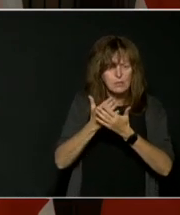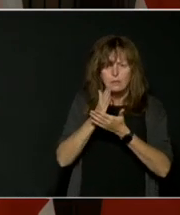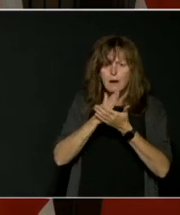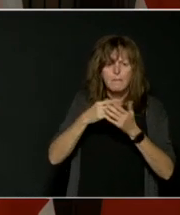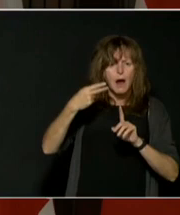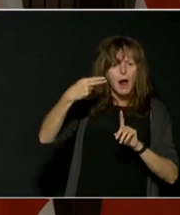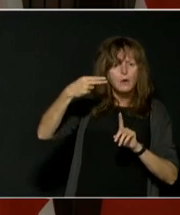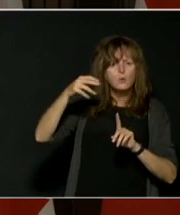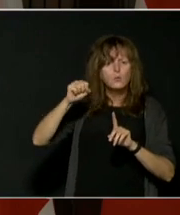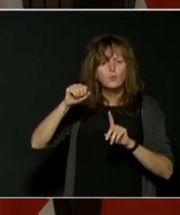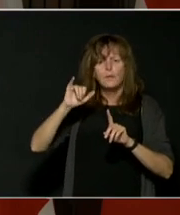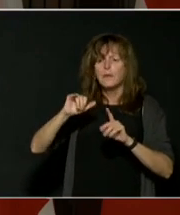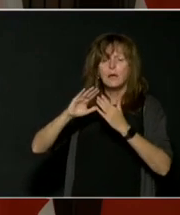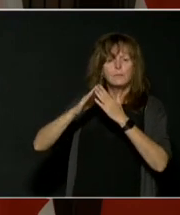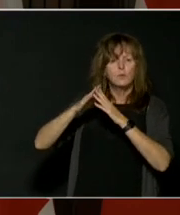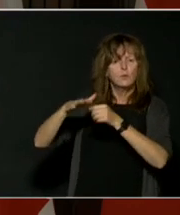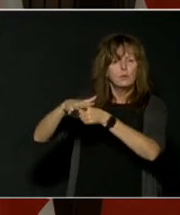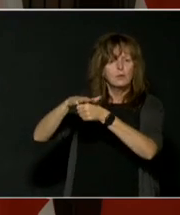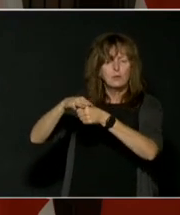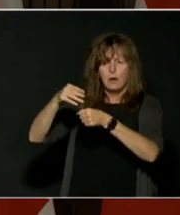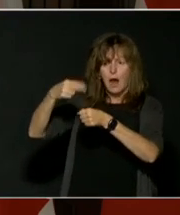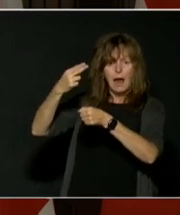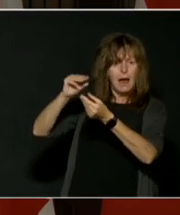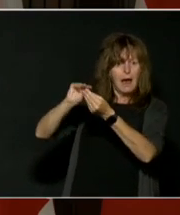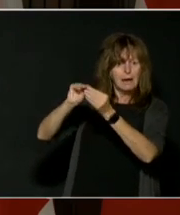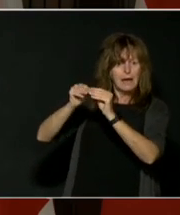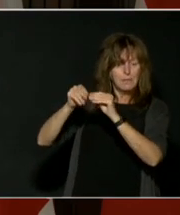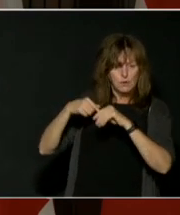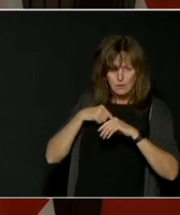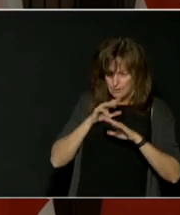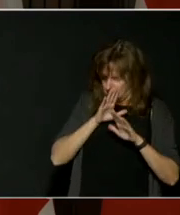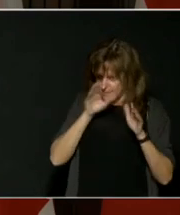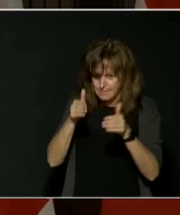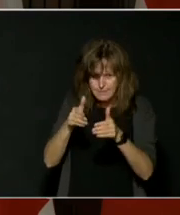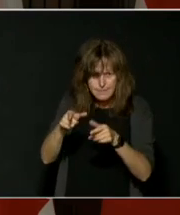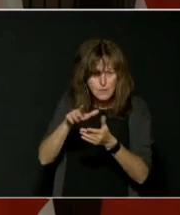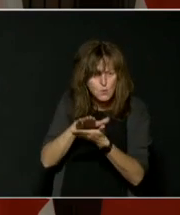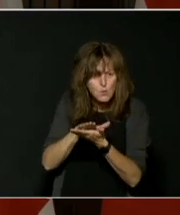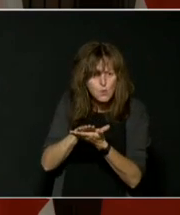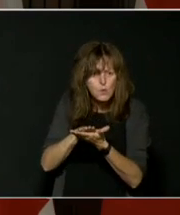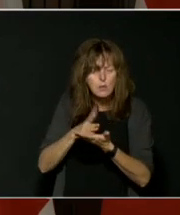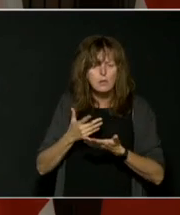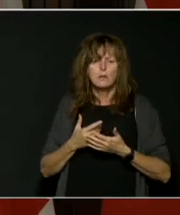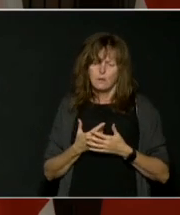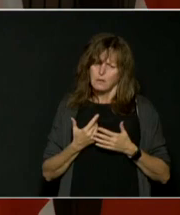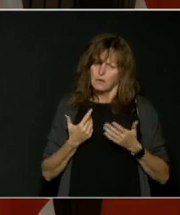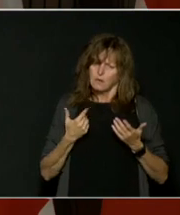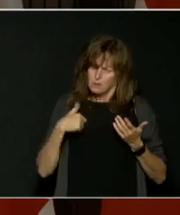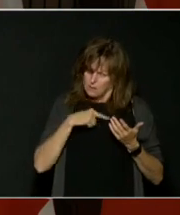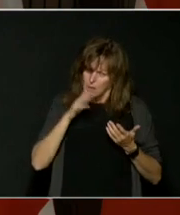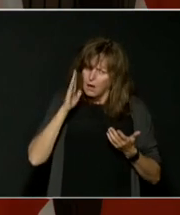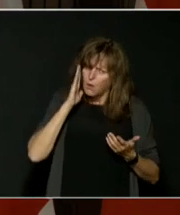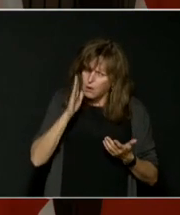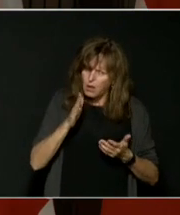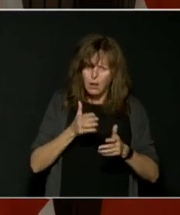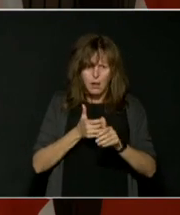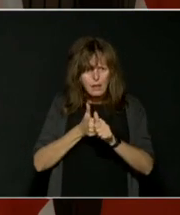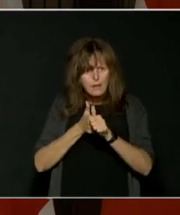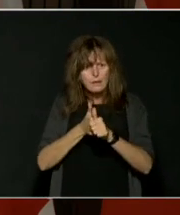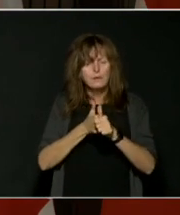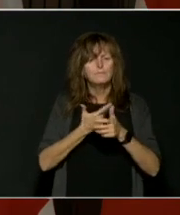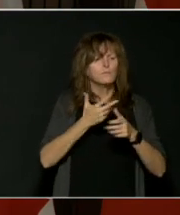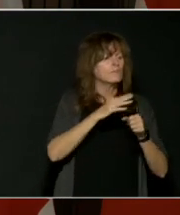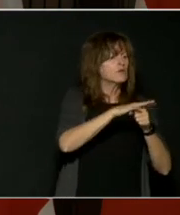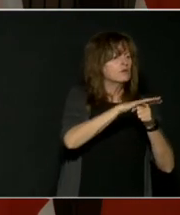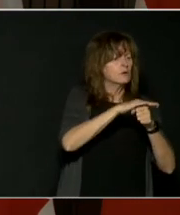areas. So there are various initiatives to look at risk-based testing as well. But for the general public,